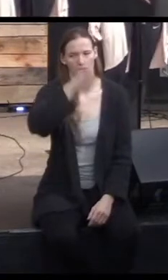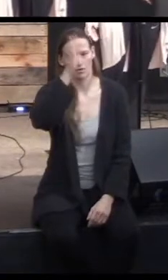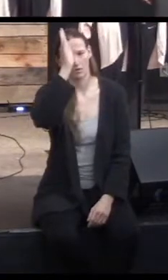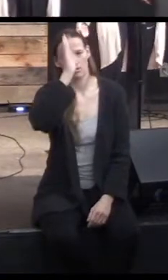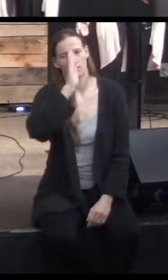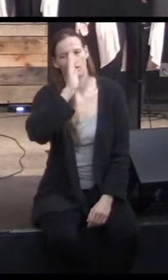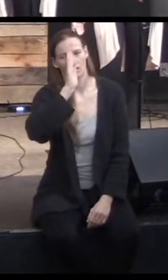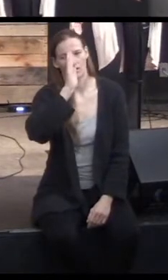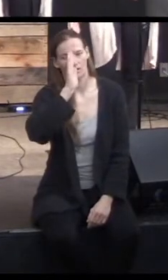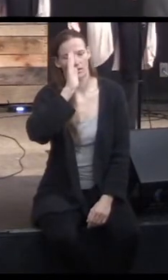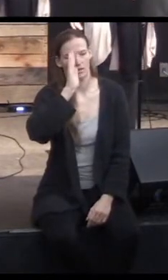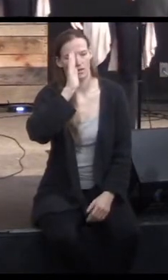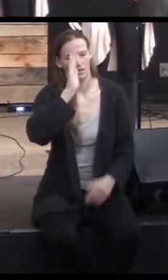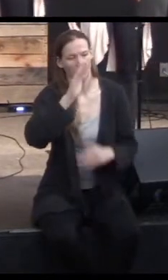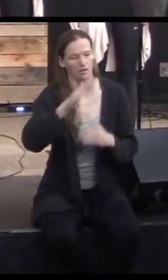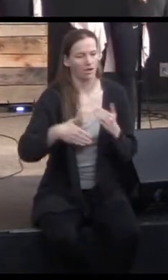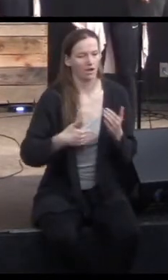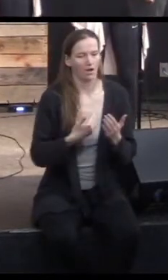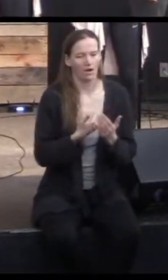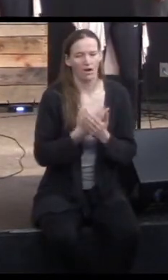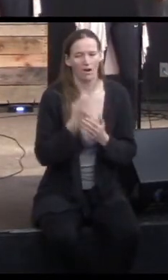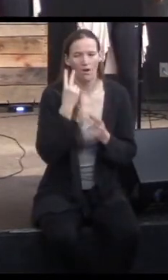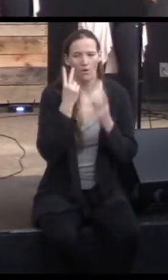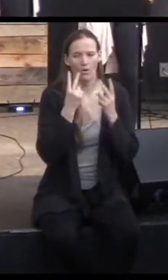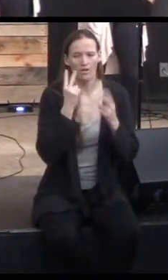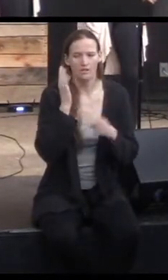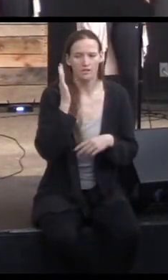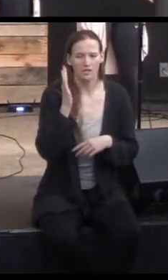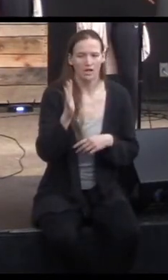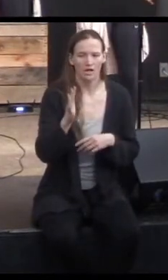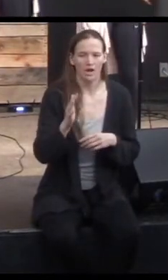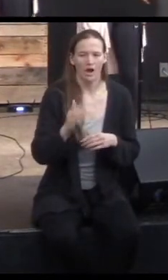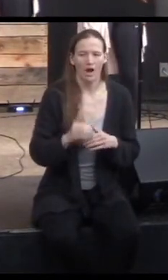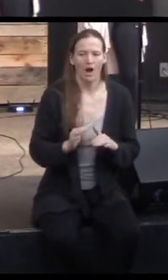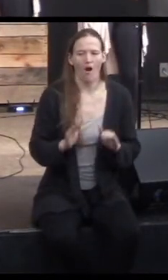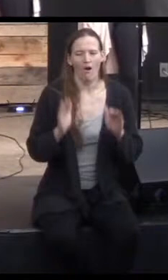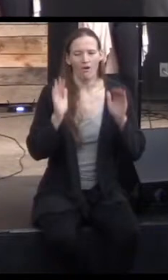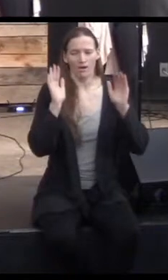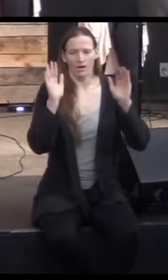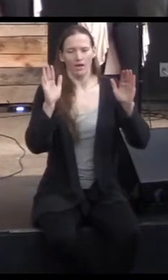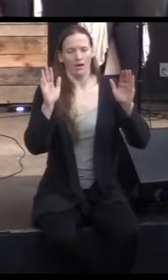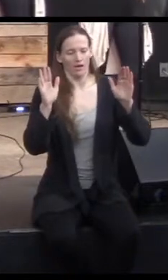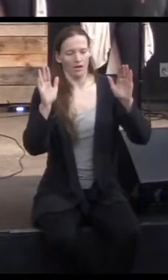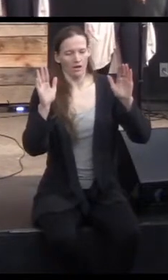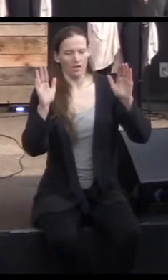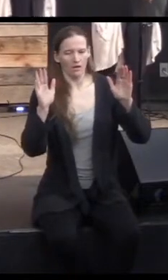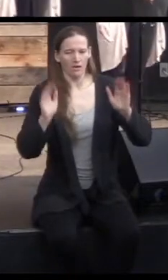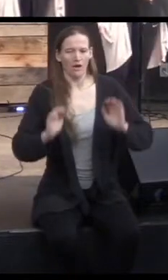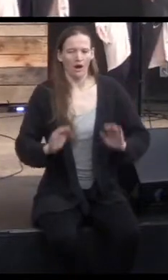is our God. And all will see